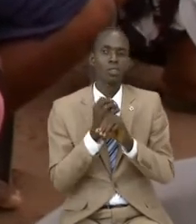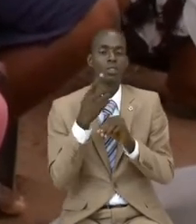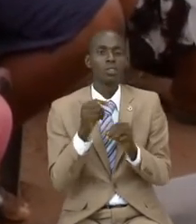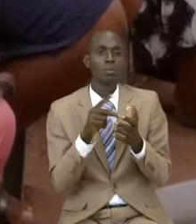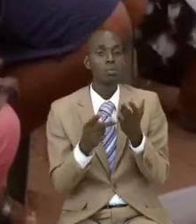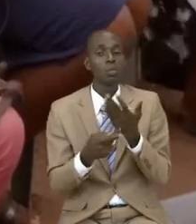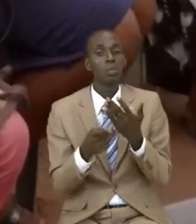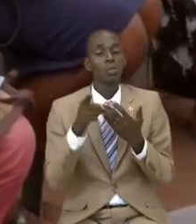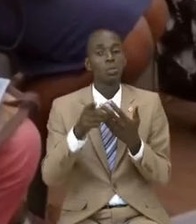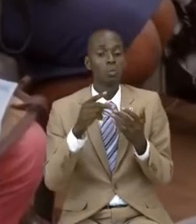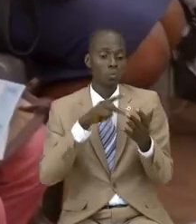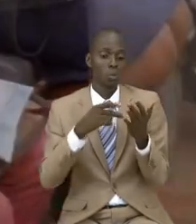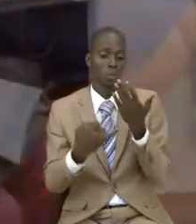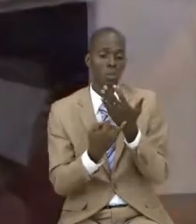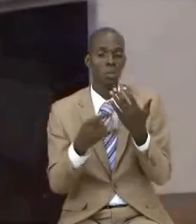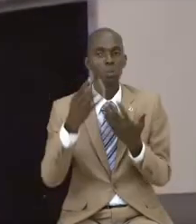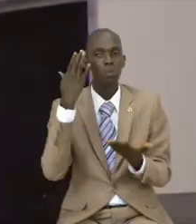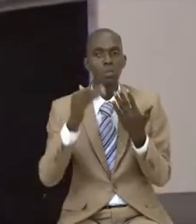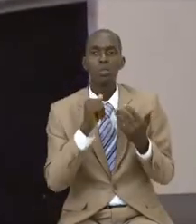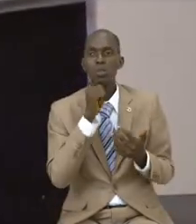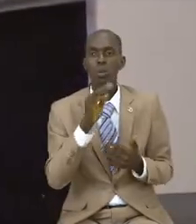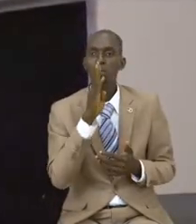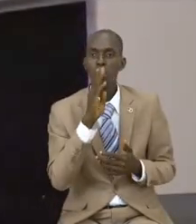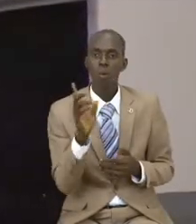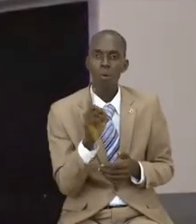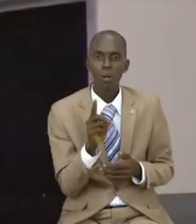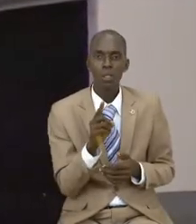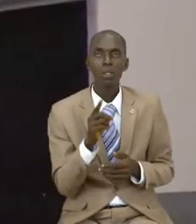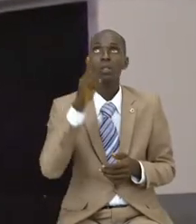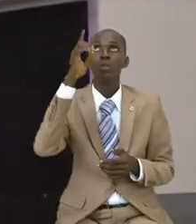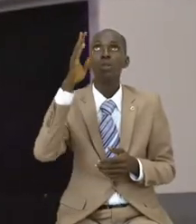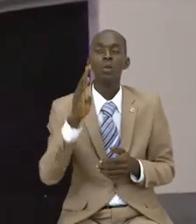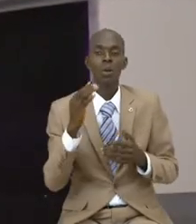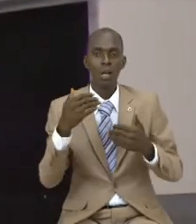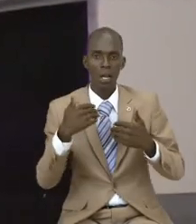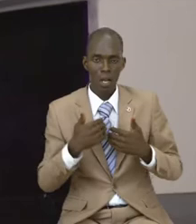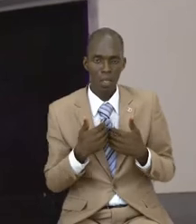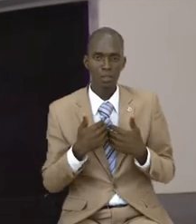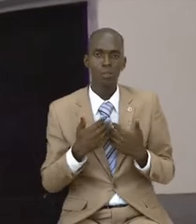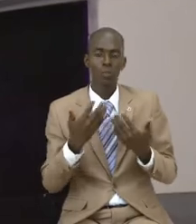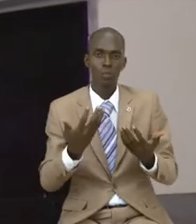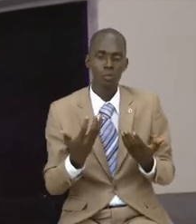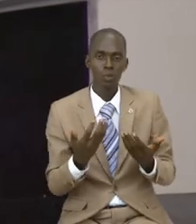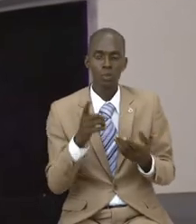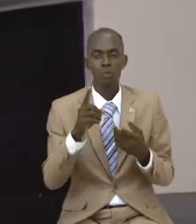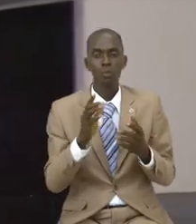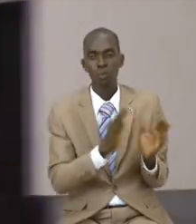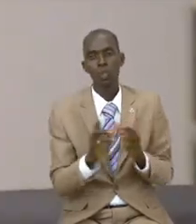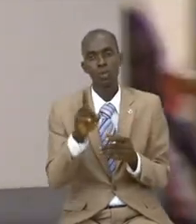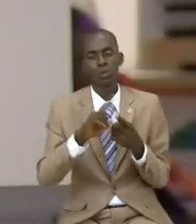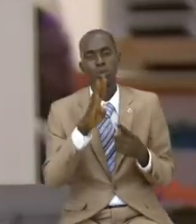may not be where God has ordained you will be. But I